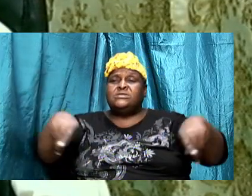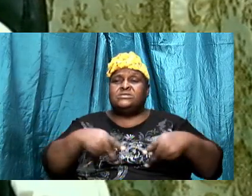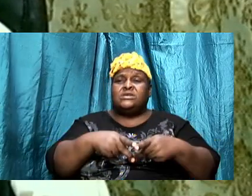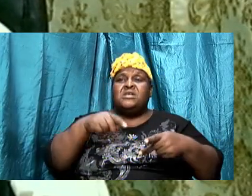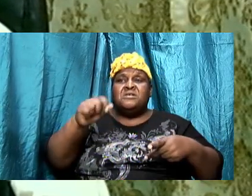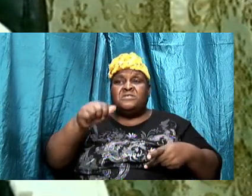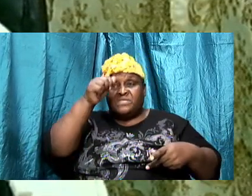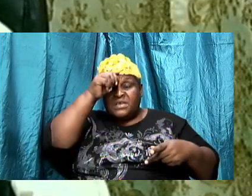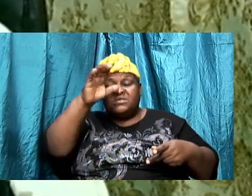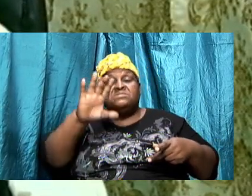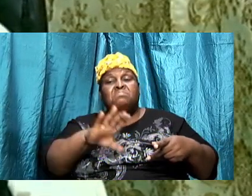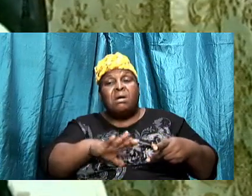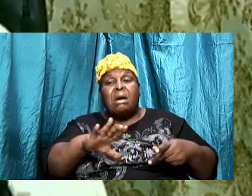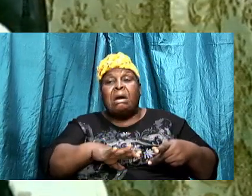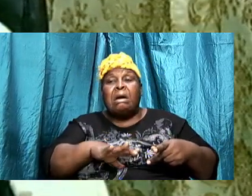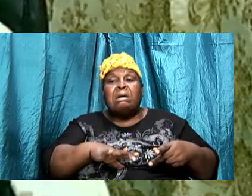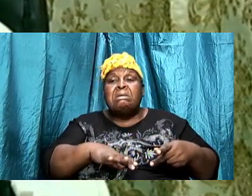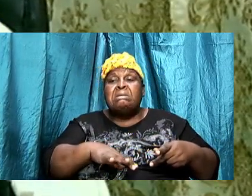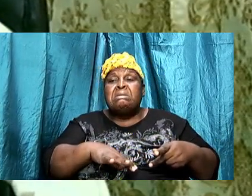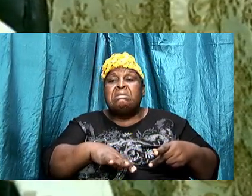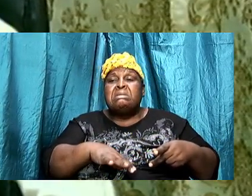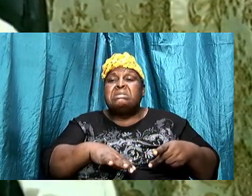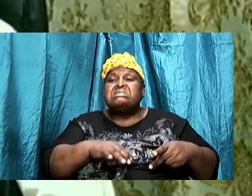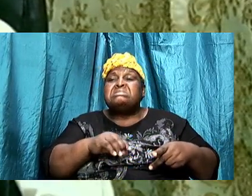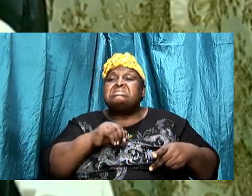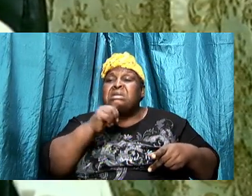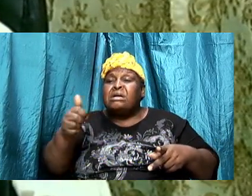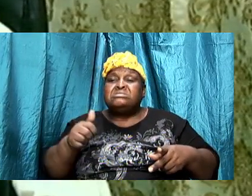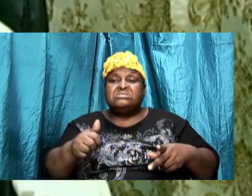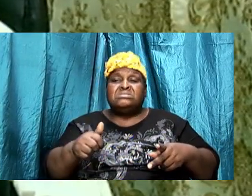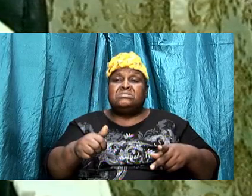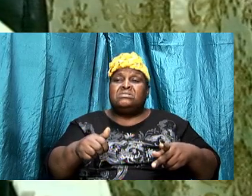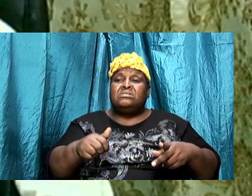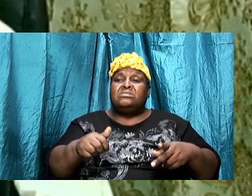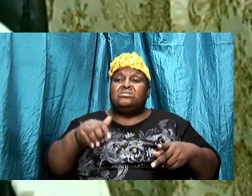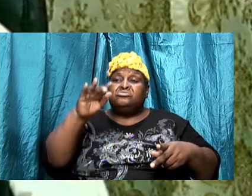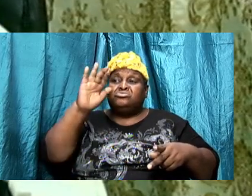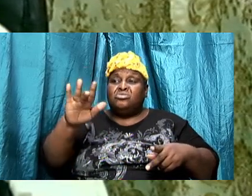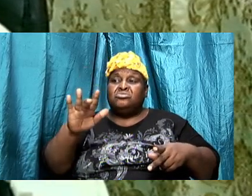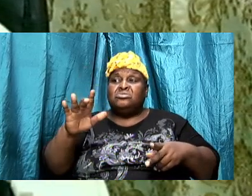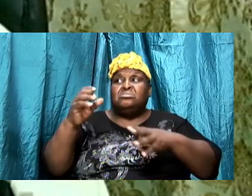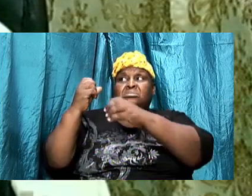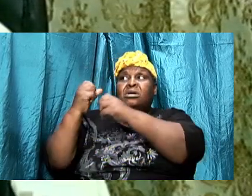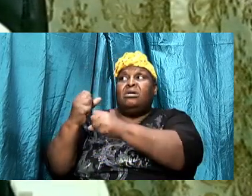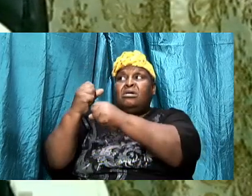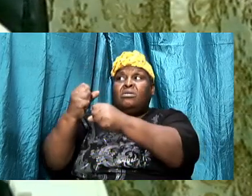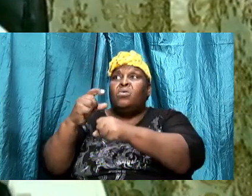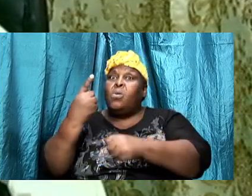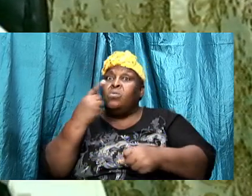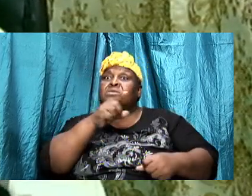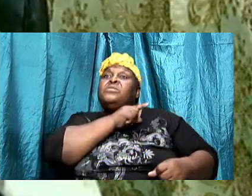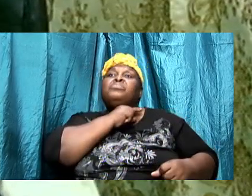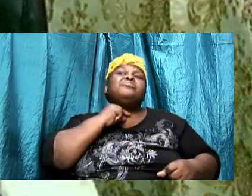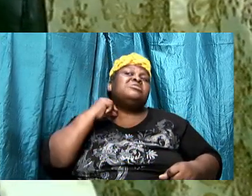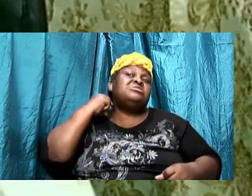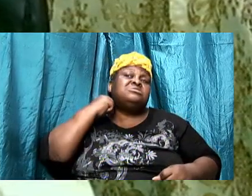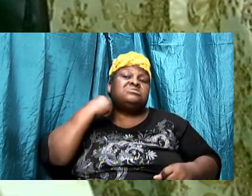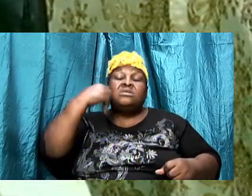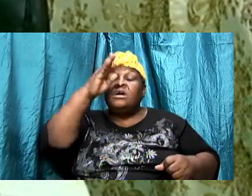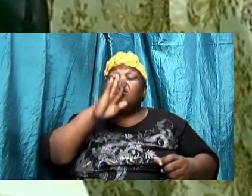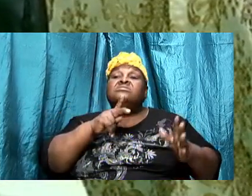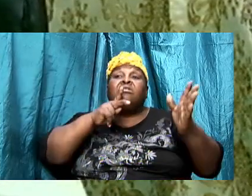so, because he knew that he was not allowed to, and it's just the priest should handle it, and God killed